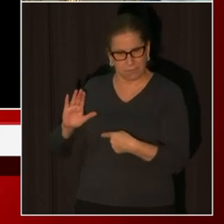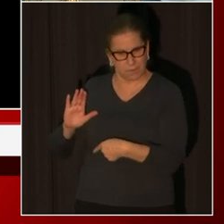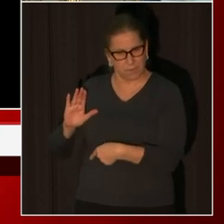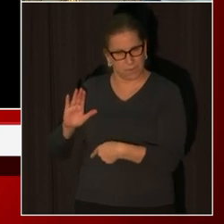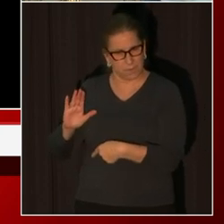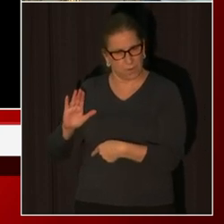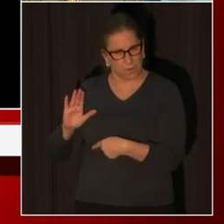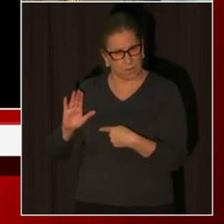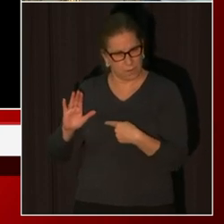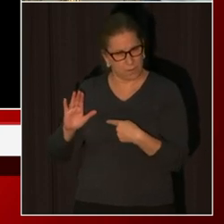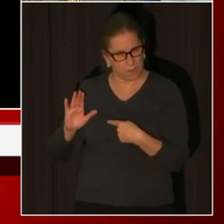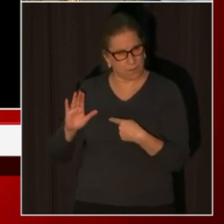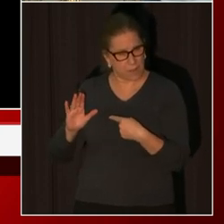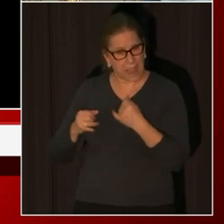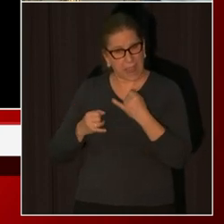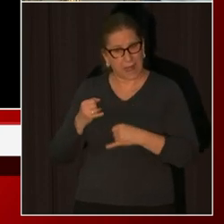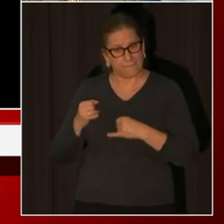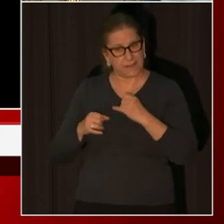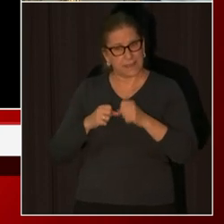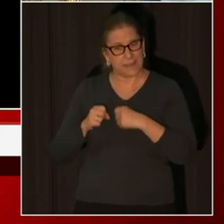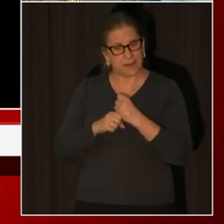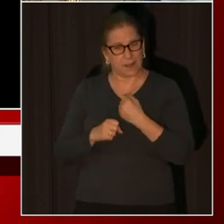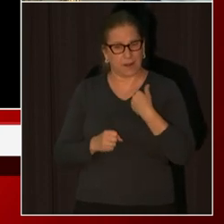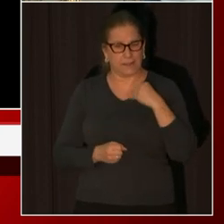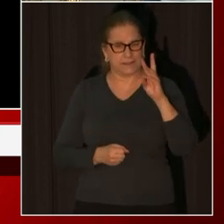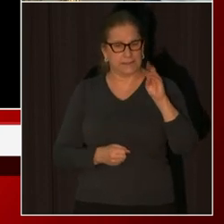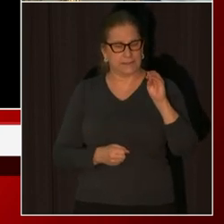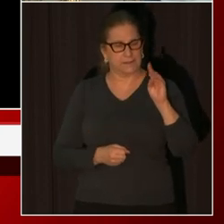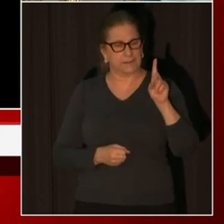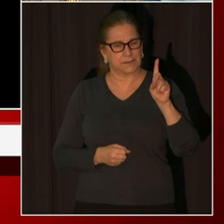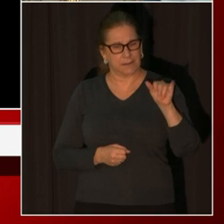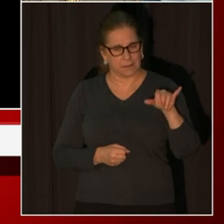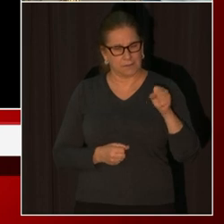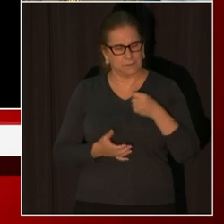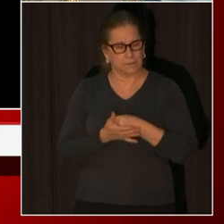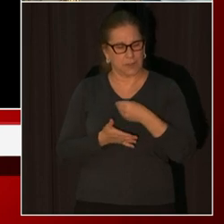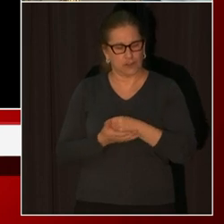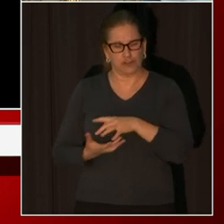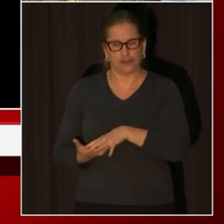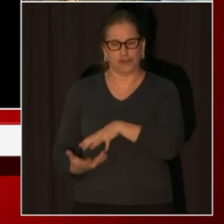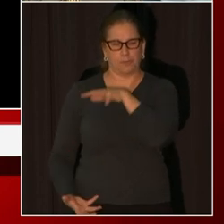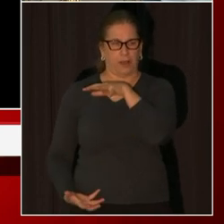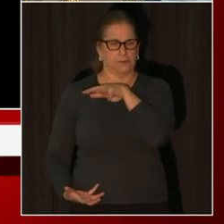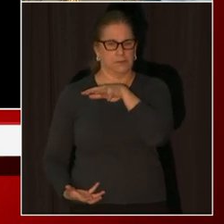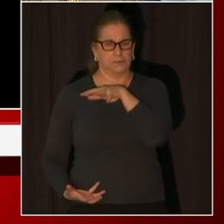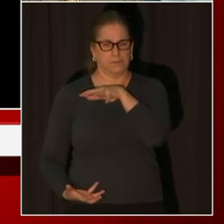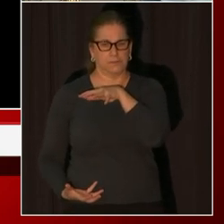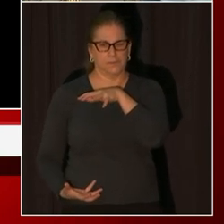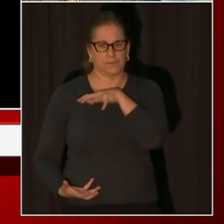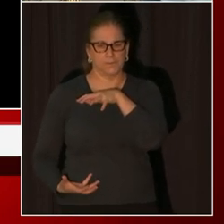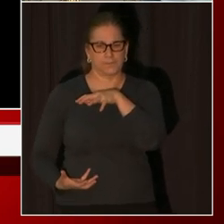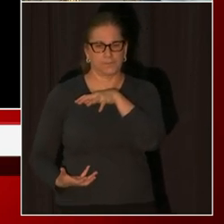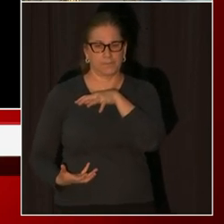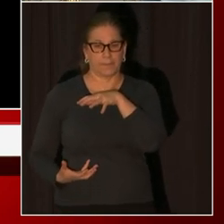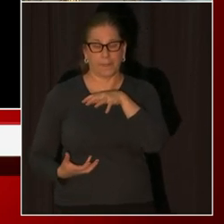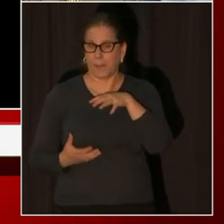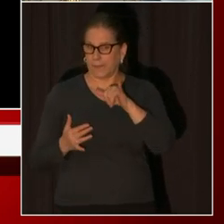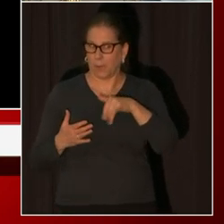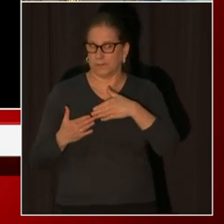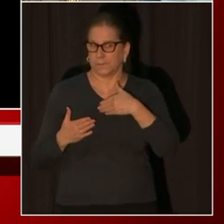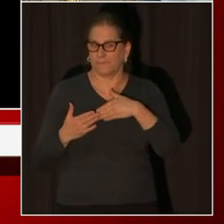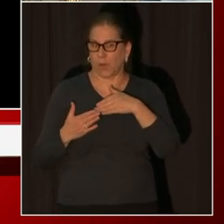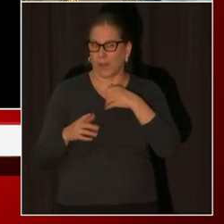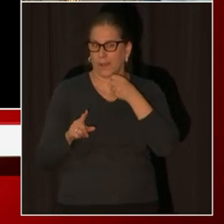with 60 days in cash reserves. So before this pandemic hit, we had